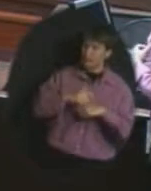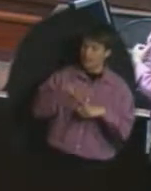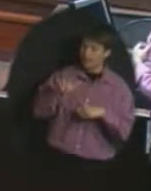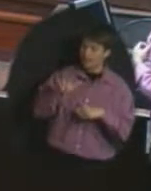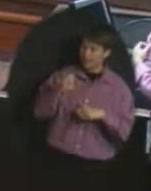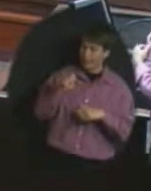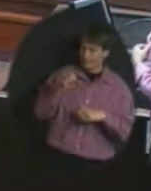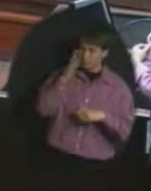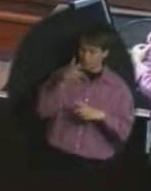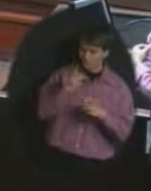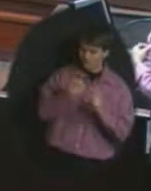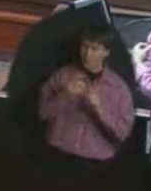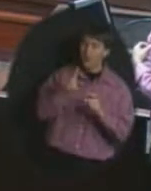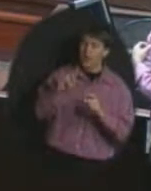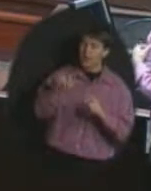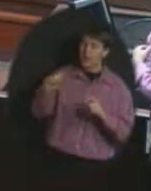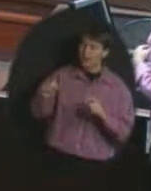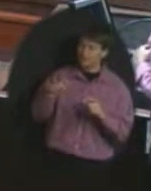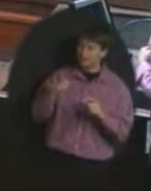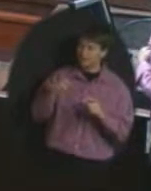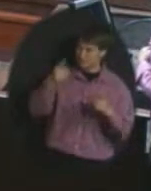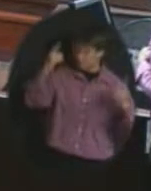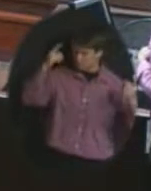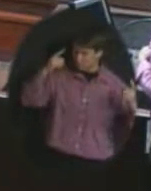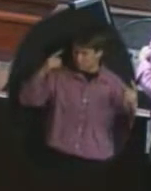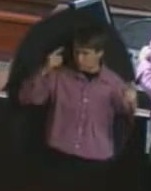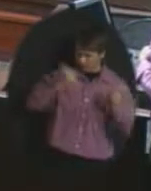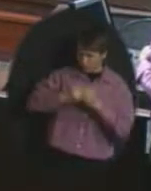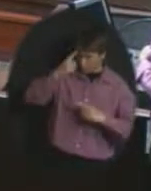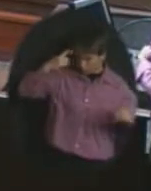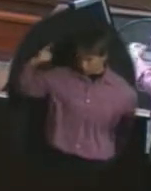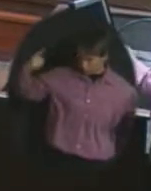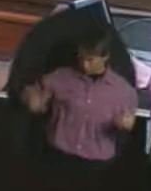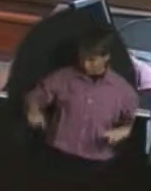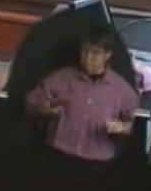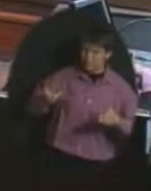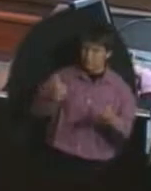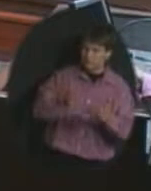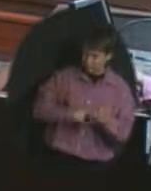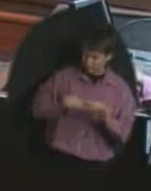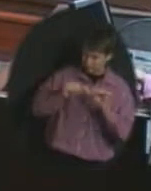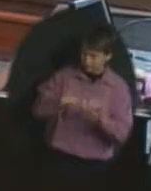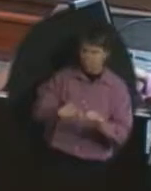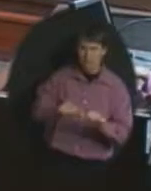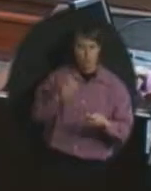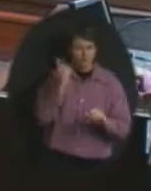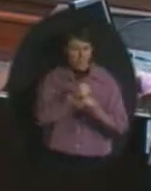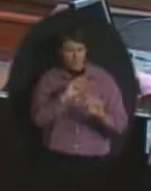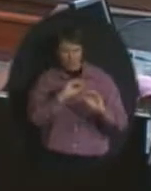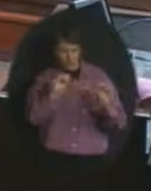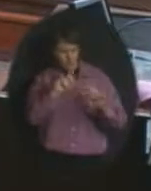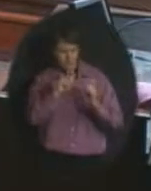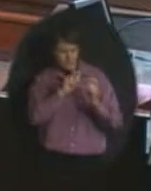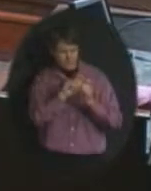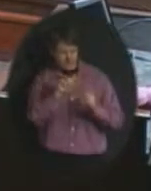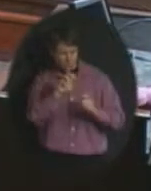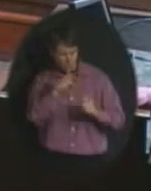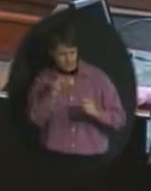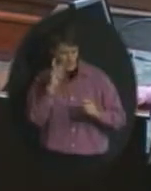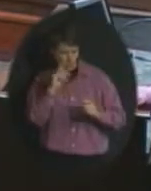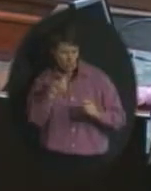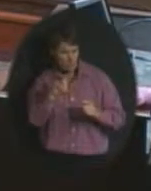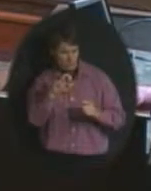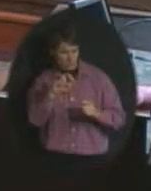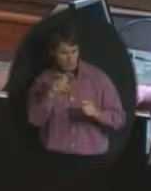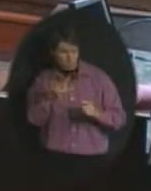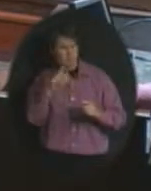terminate unless extended in writing by mutual agreement of the parties. Well, yes, it is, but there's no specific term indicated for the renewal. Just said